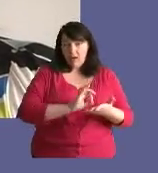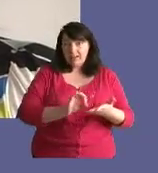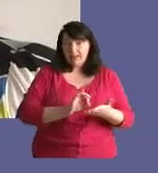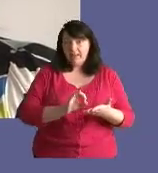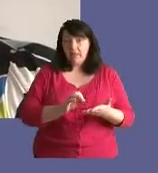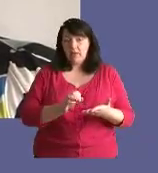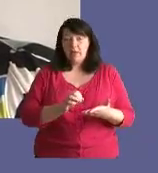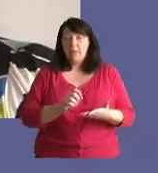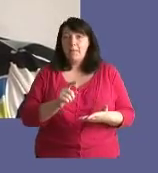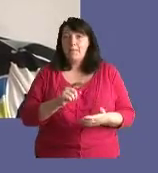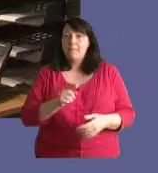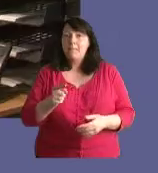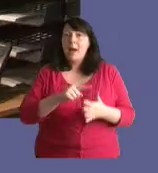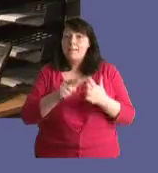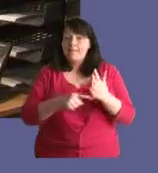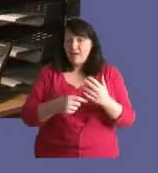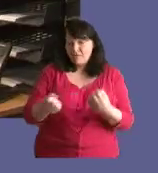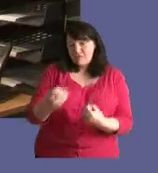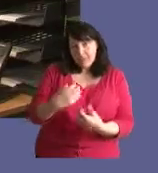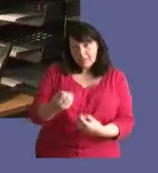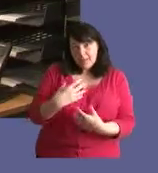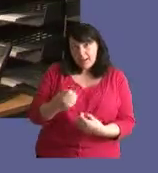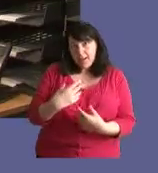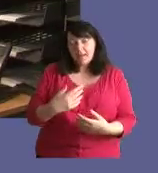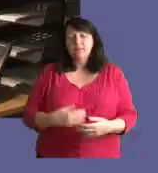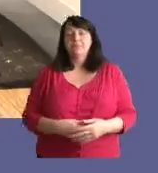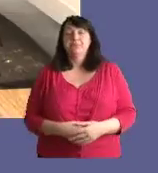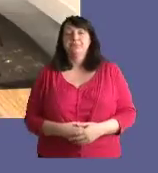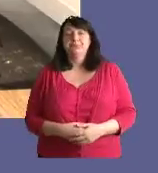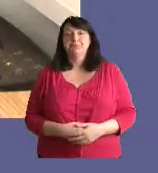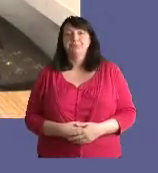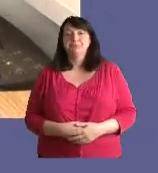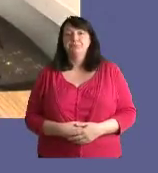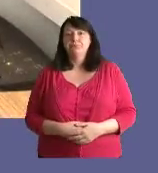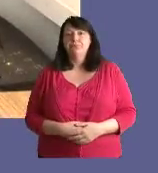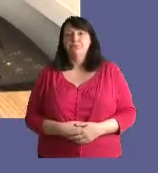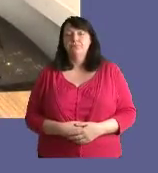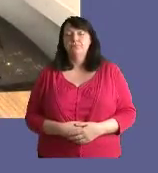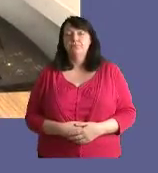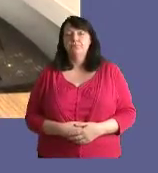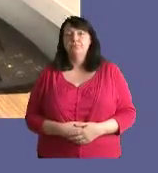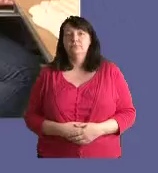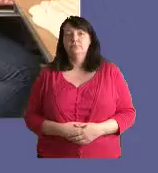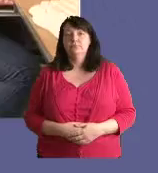like some writing up on the feedback on what we're being told.